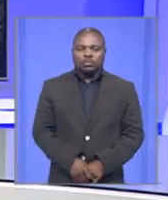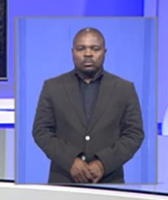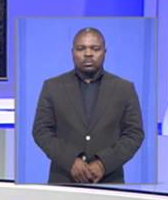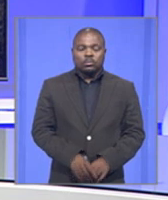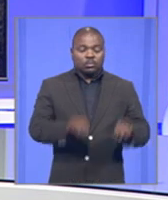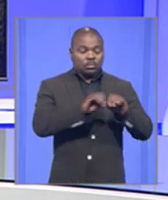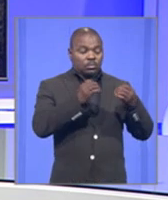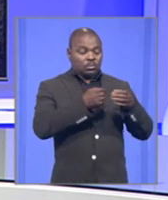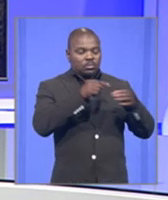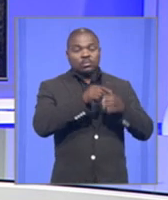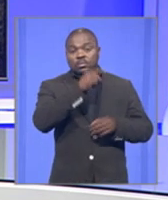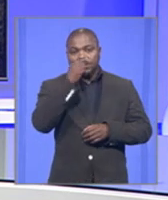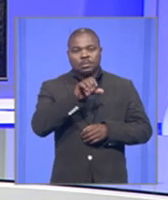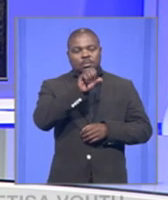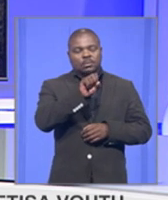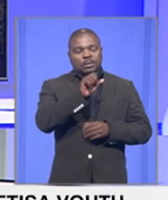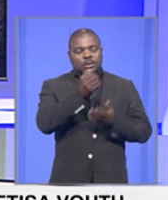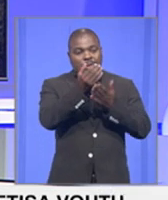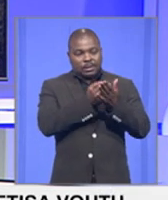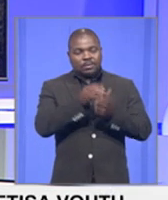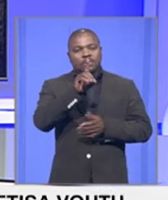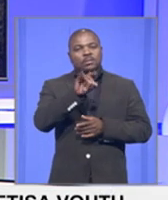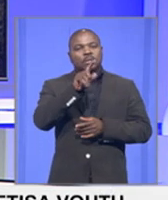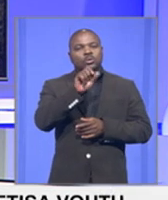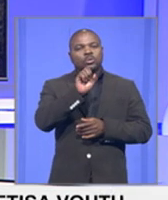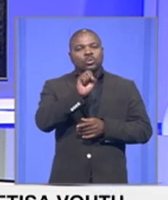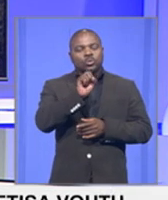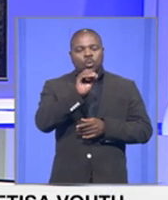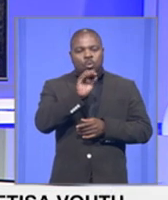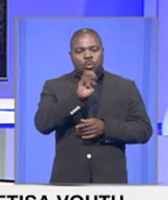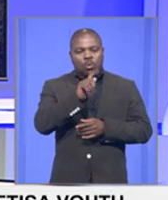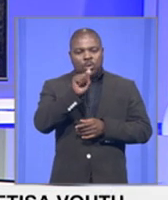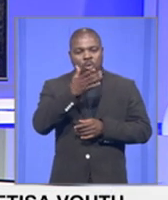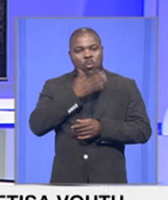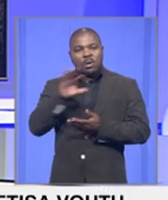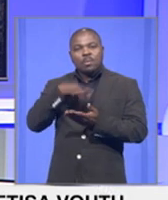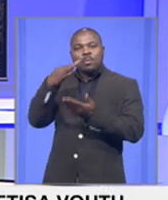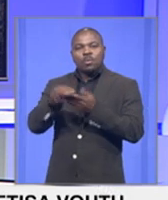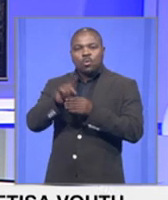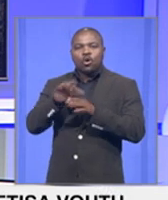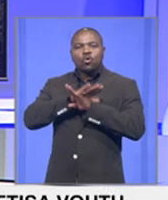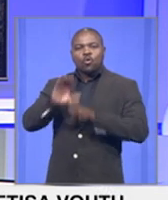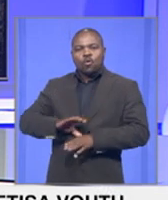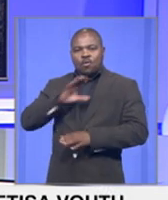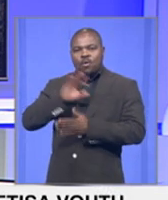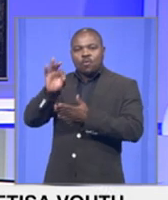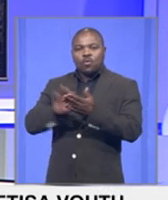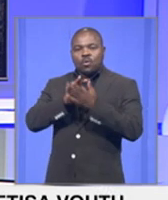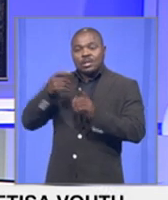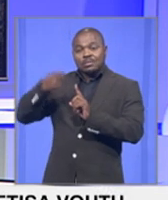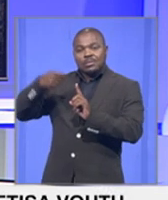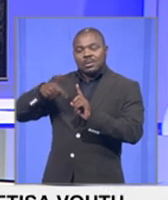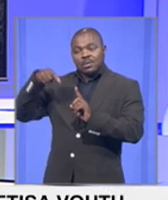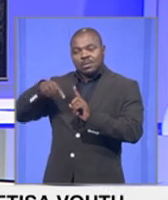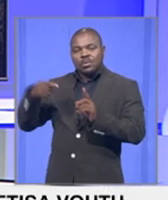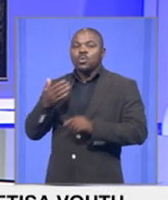Mokgatlo wa Safe Ditsobotla o neng o ikaeletse go tshisinya voutu ya go tlhoka go ikanya speakera sa masepala wa selegae wa Ditsobotla kwa